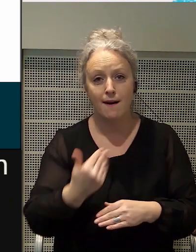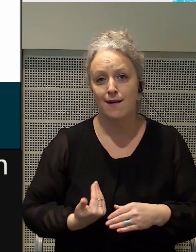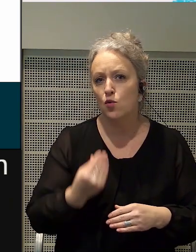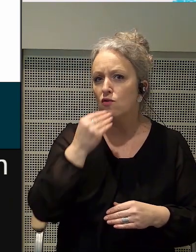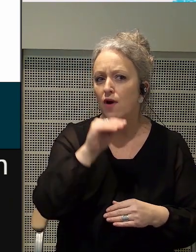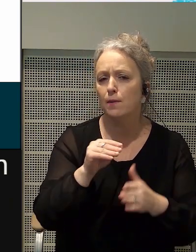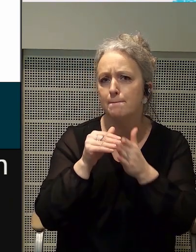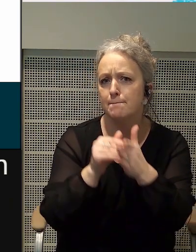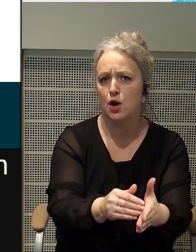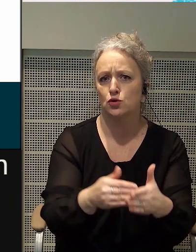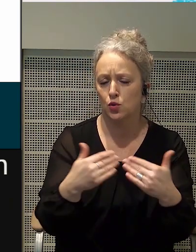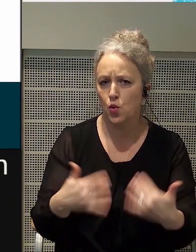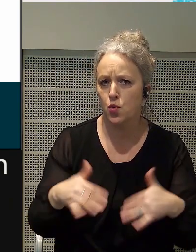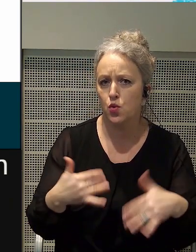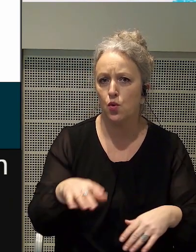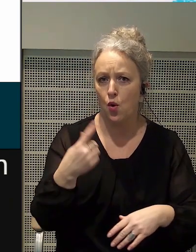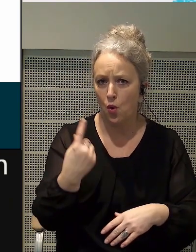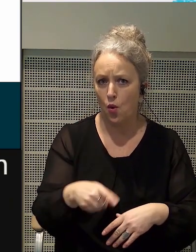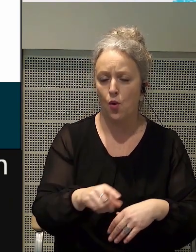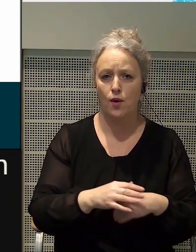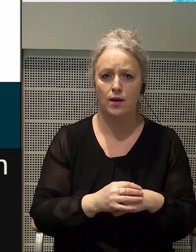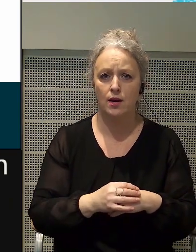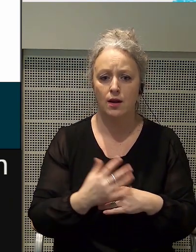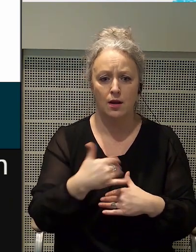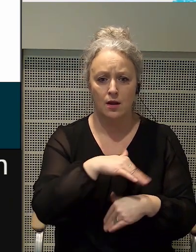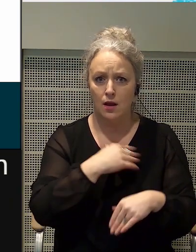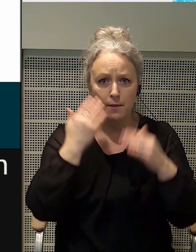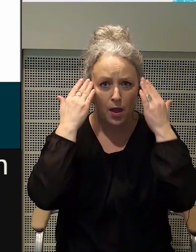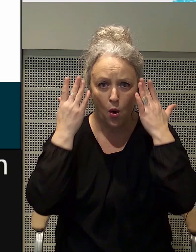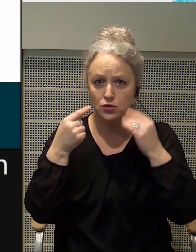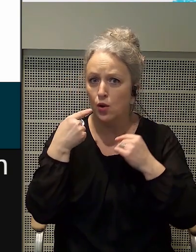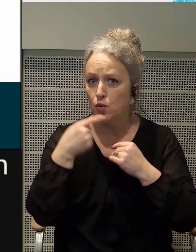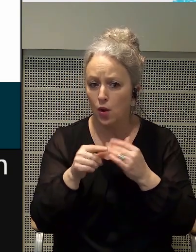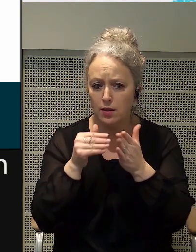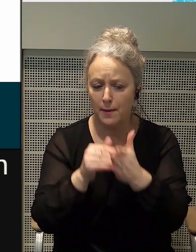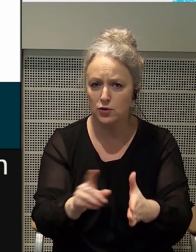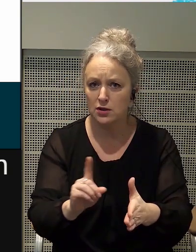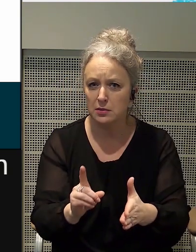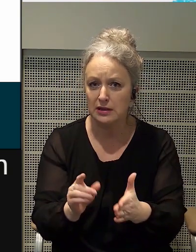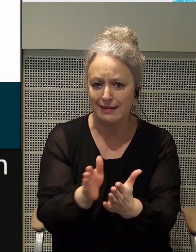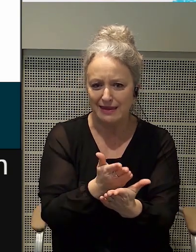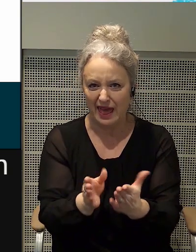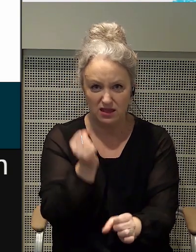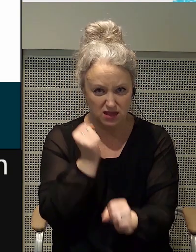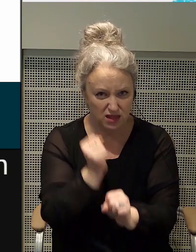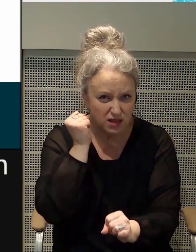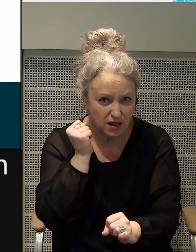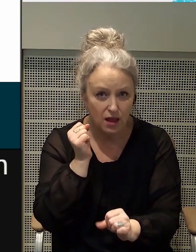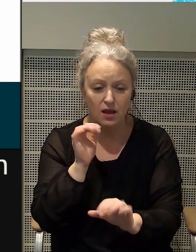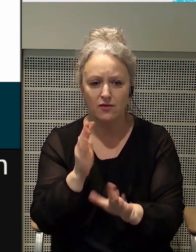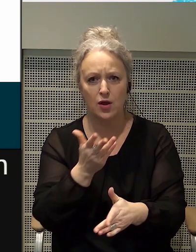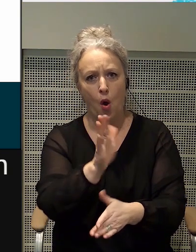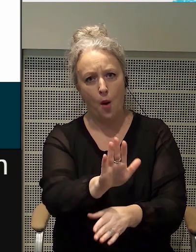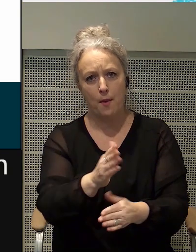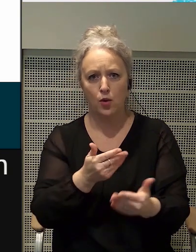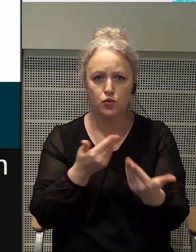of the strict diet, which causes social isolation? Is it because of the development and social problems?